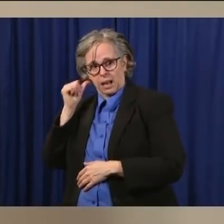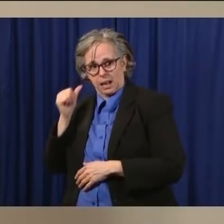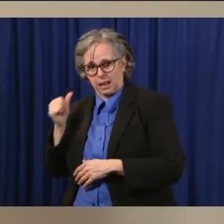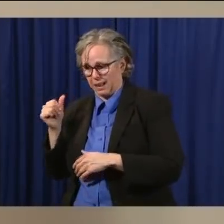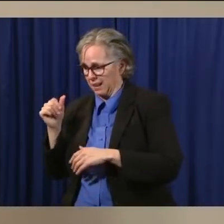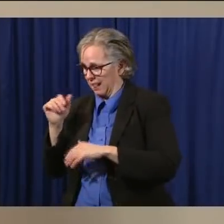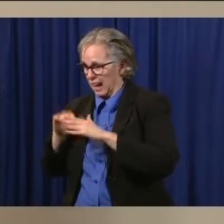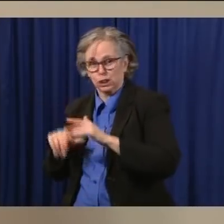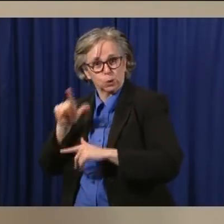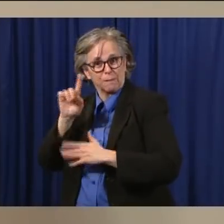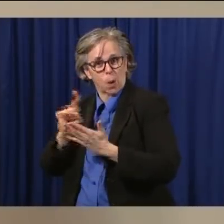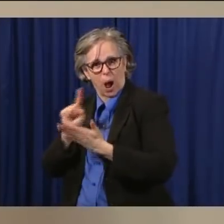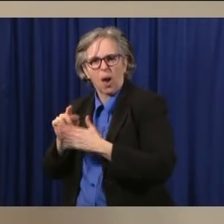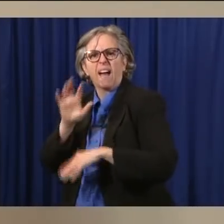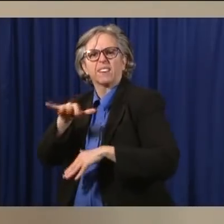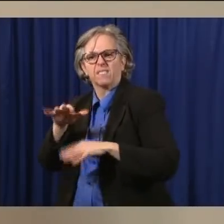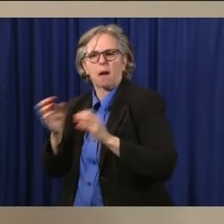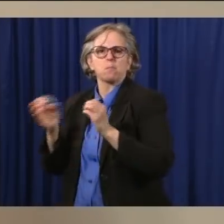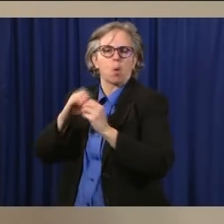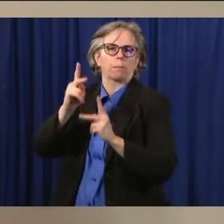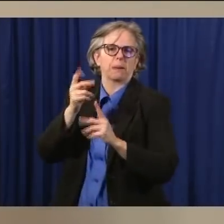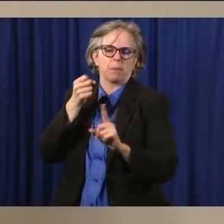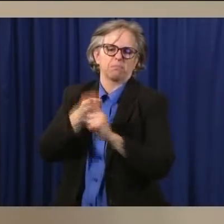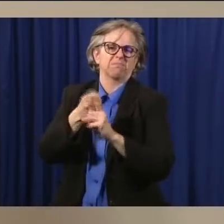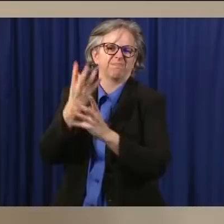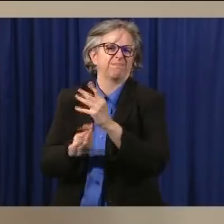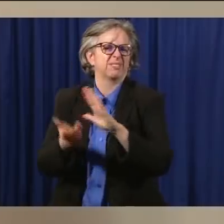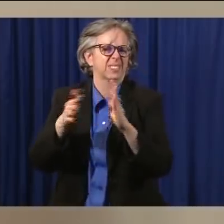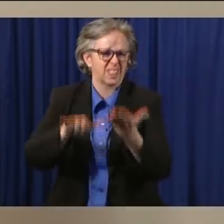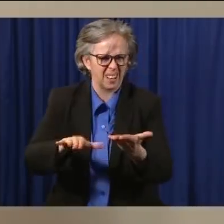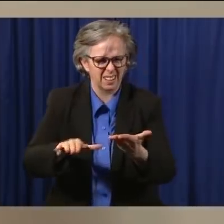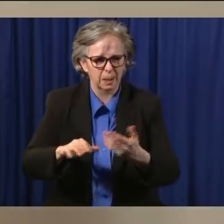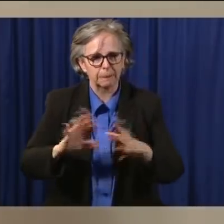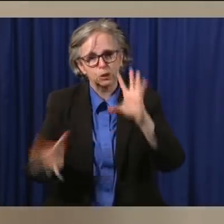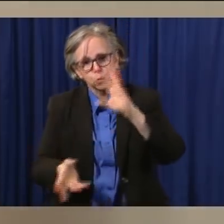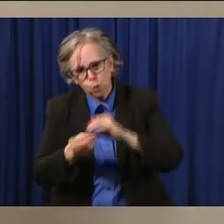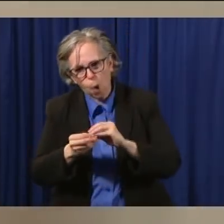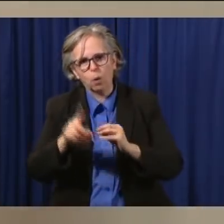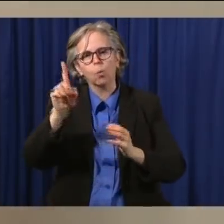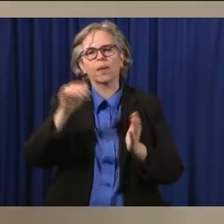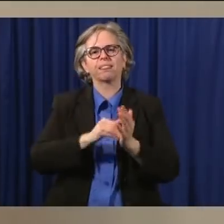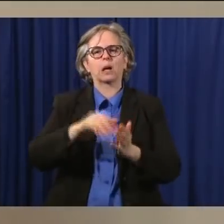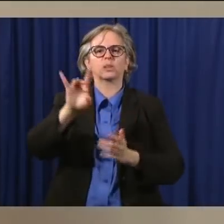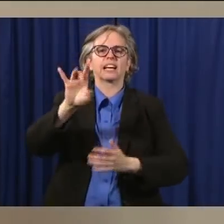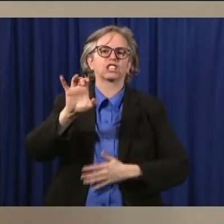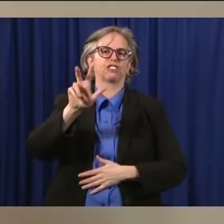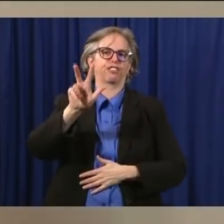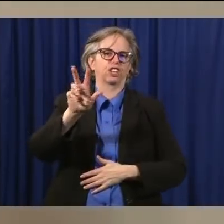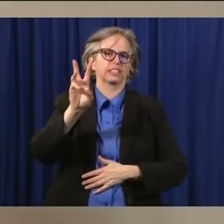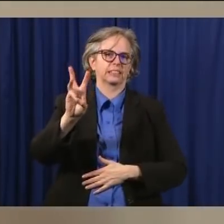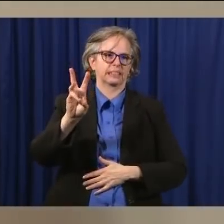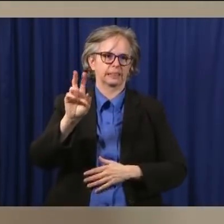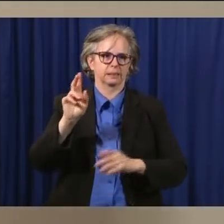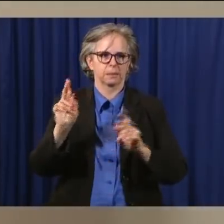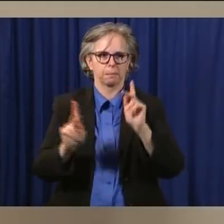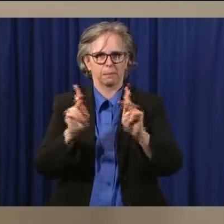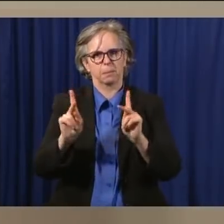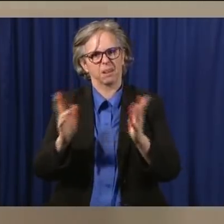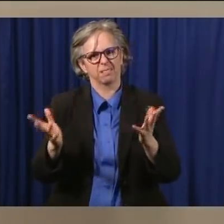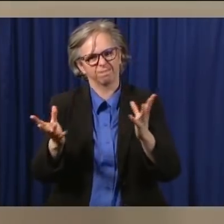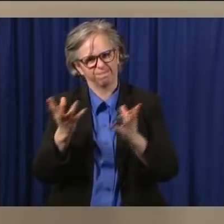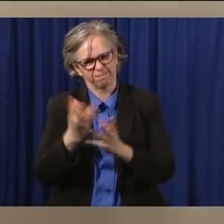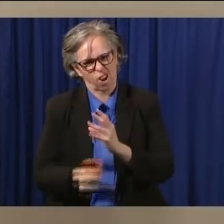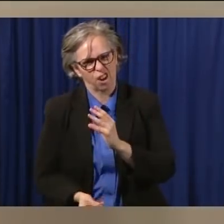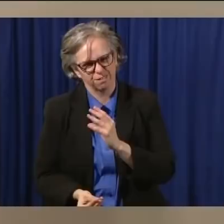who have died from COVID-19. That death total is 1,084. 836.